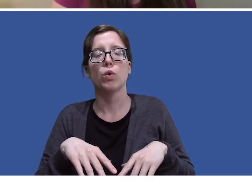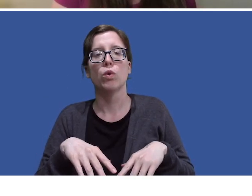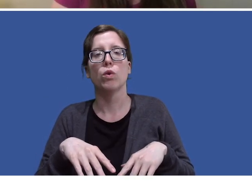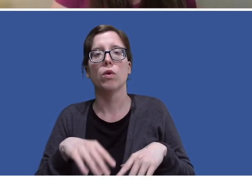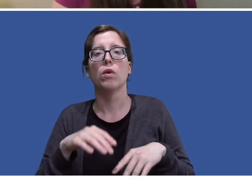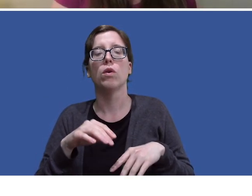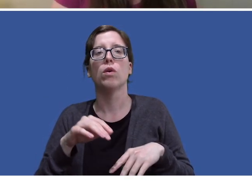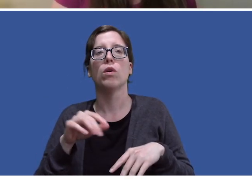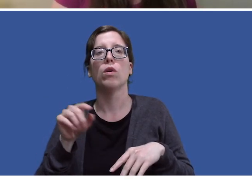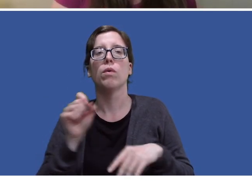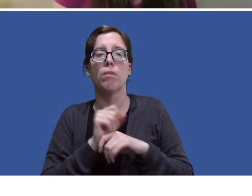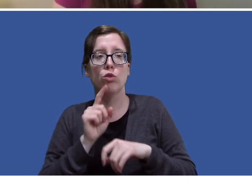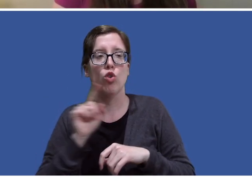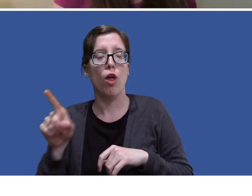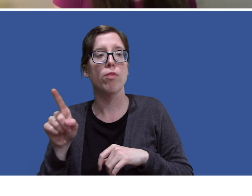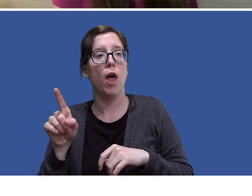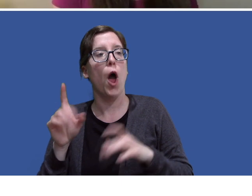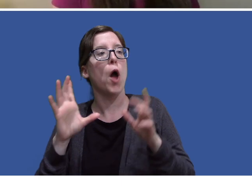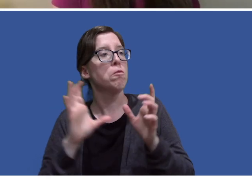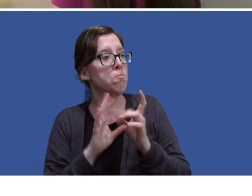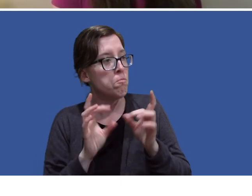listener at the same time.